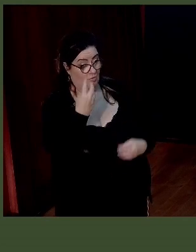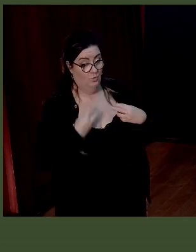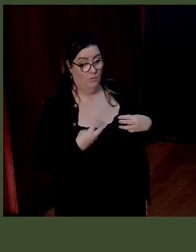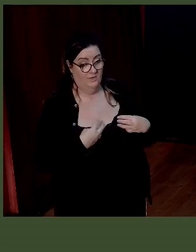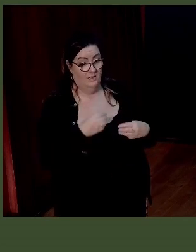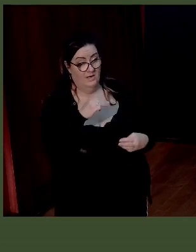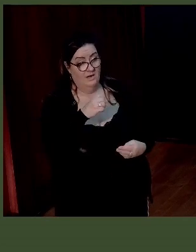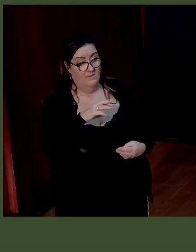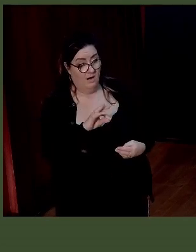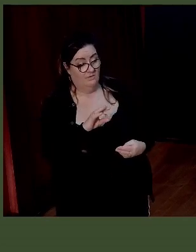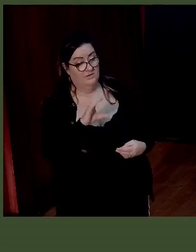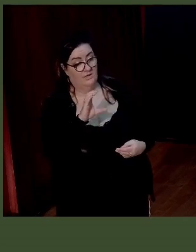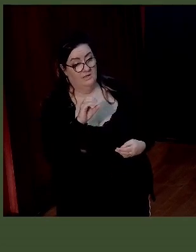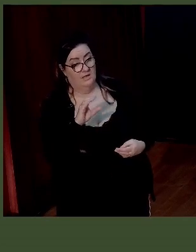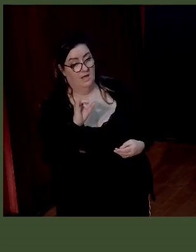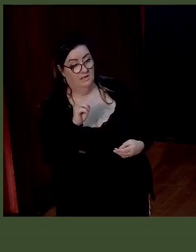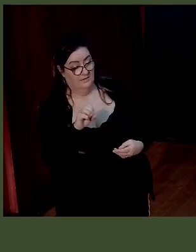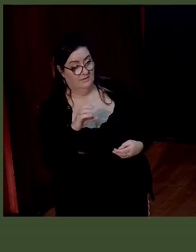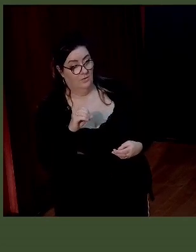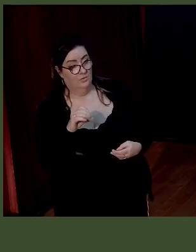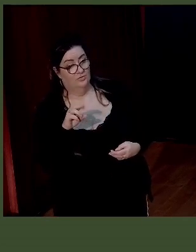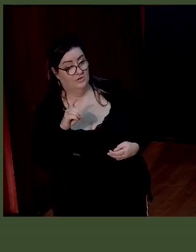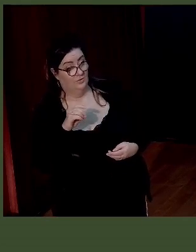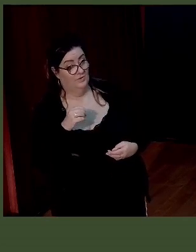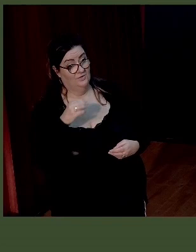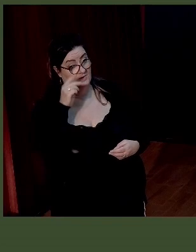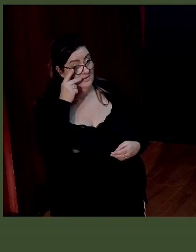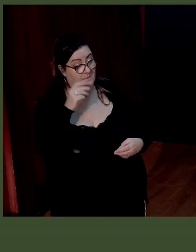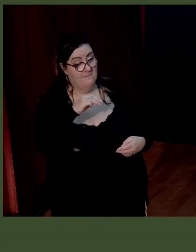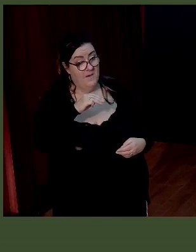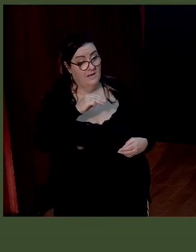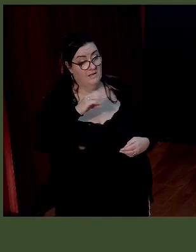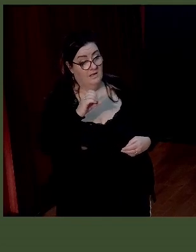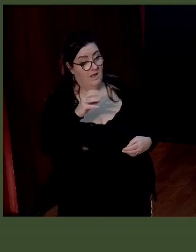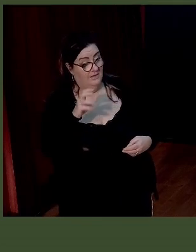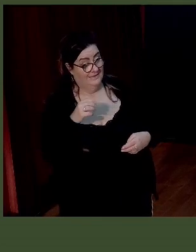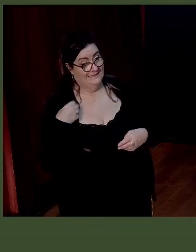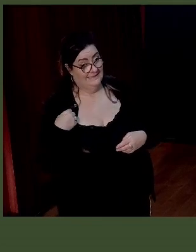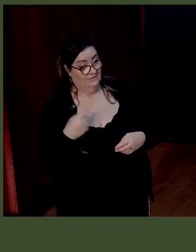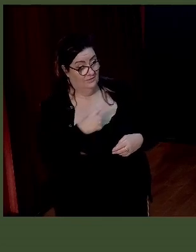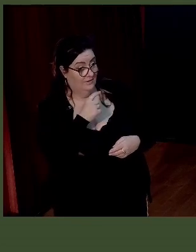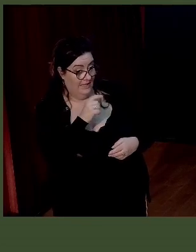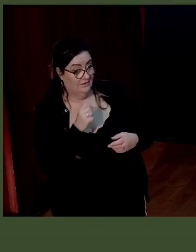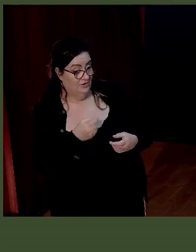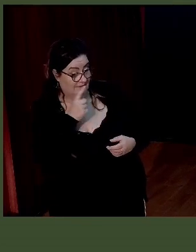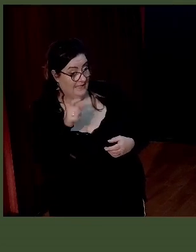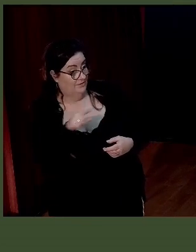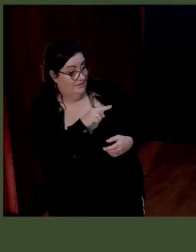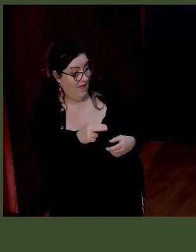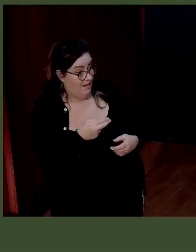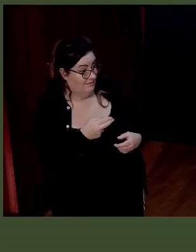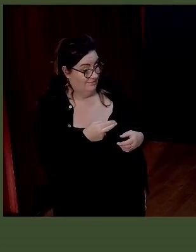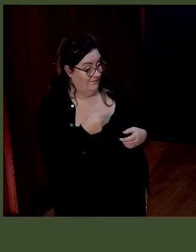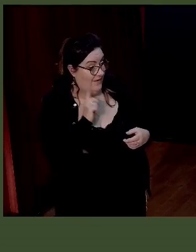woman, Margaret Collins O'Driscoll, who was Michael Collins' sister, who in fact actually said she was not a feminist and followed